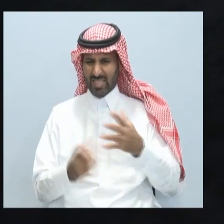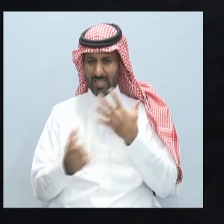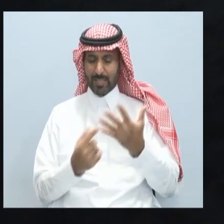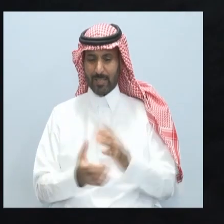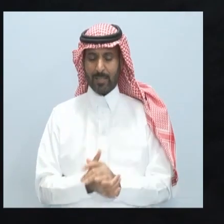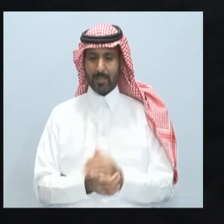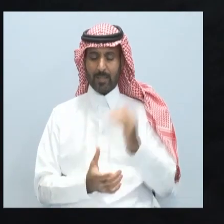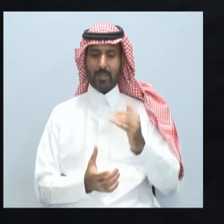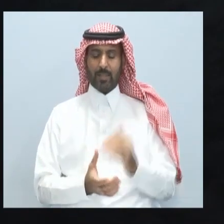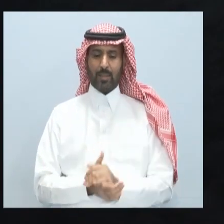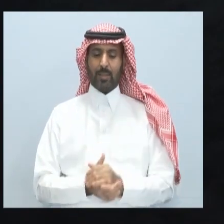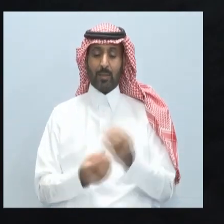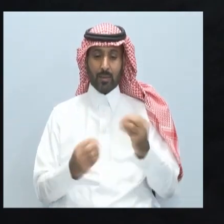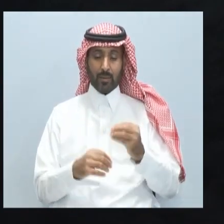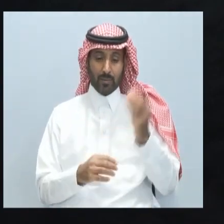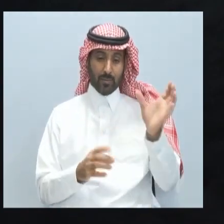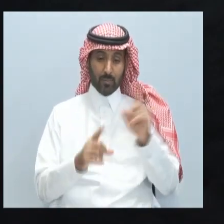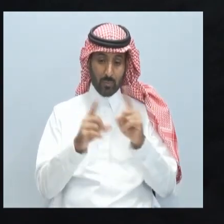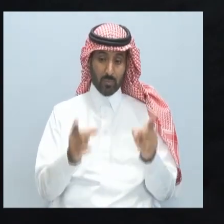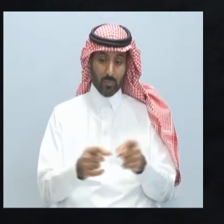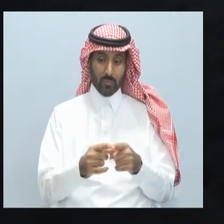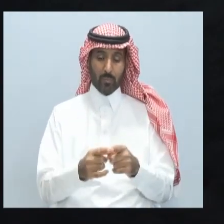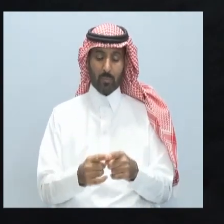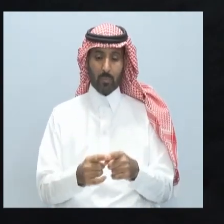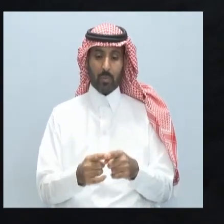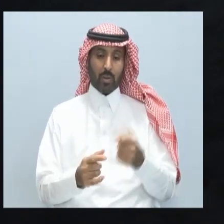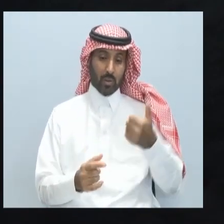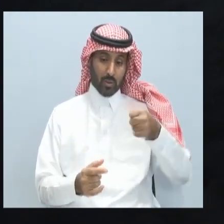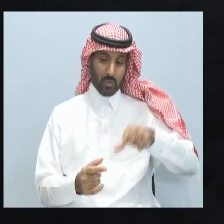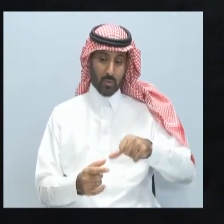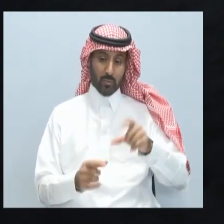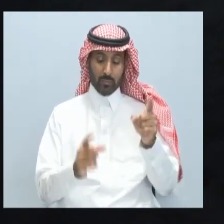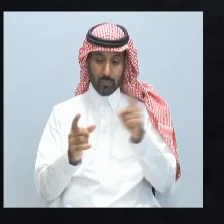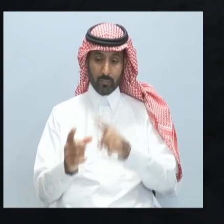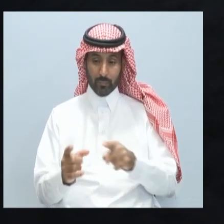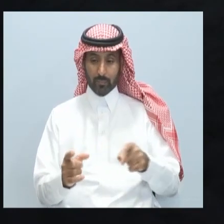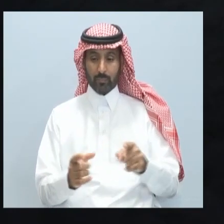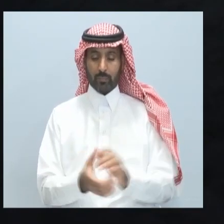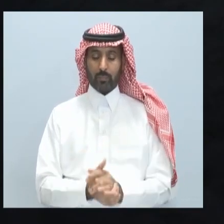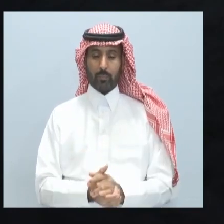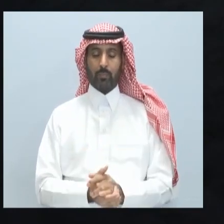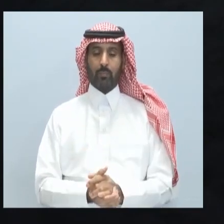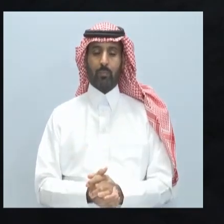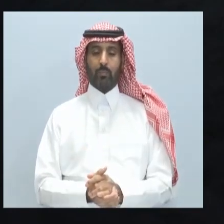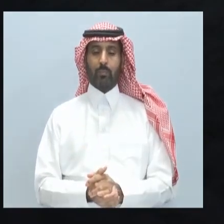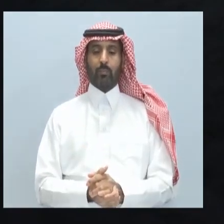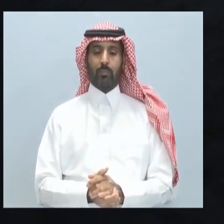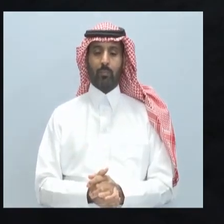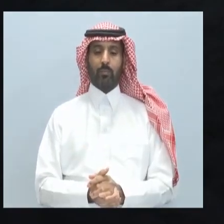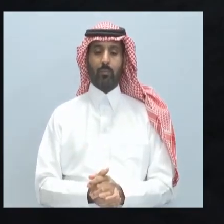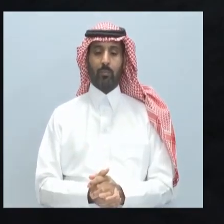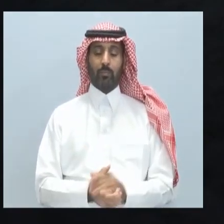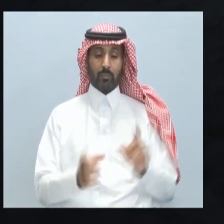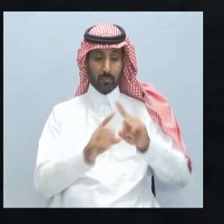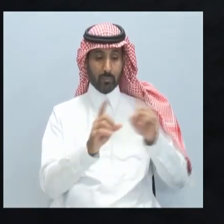you can see that I added both types of characteristics, positive and negative. We have in the middle